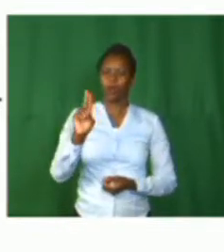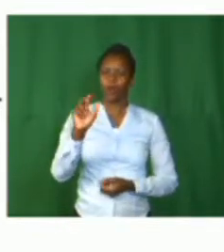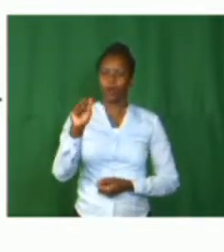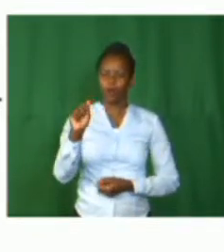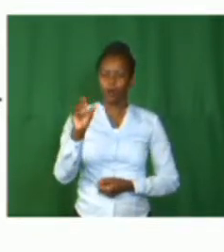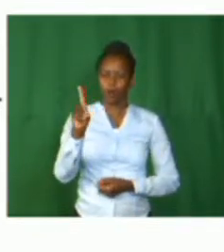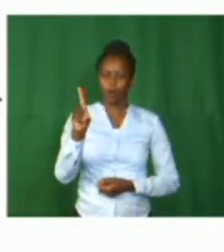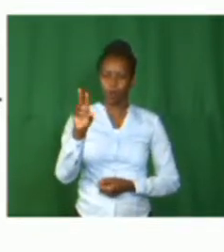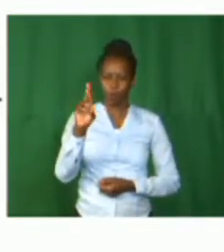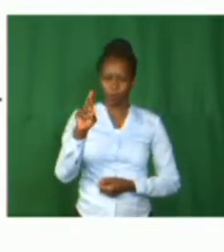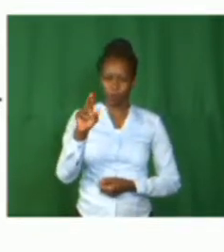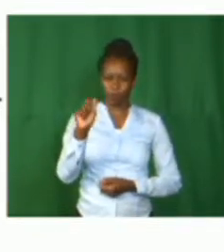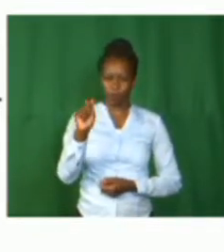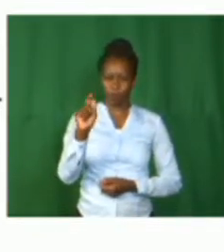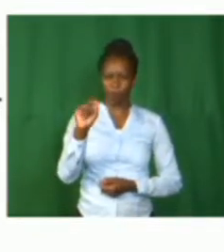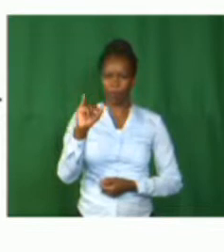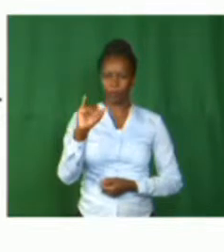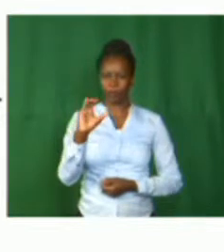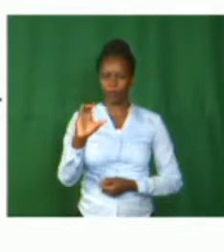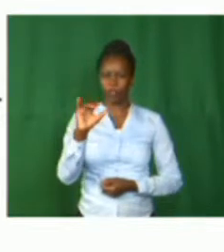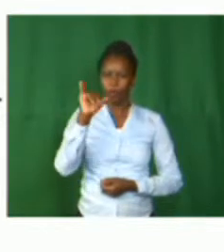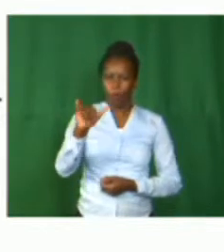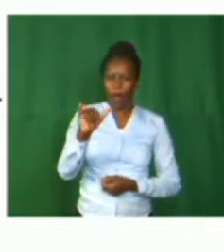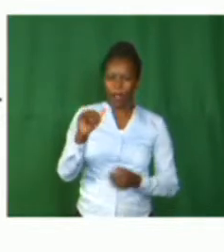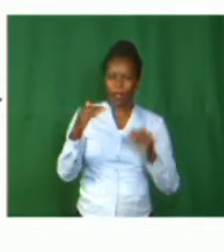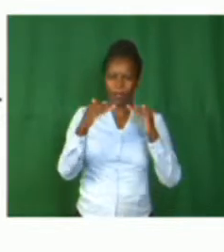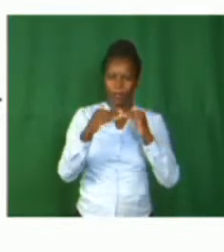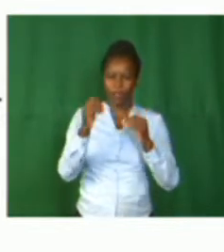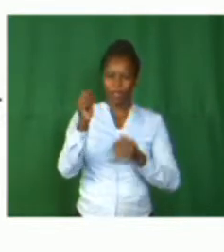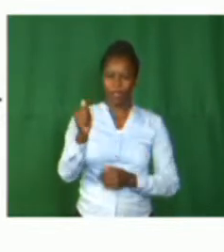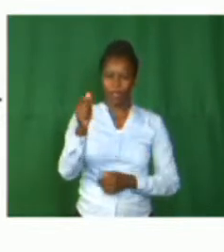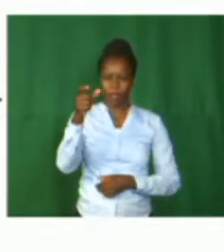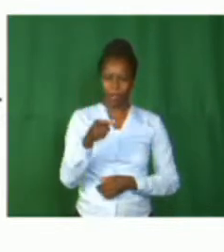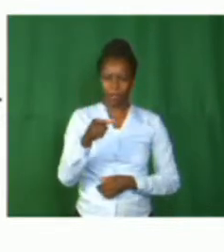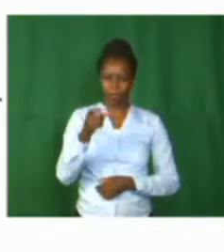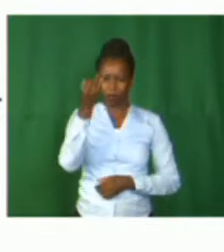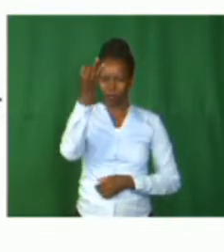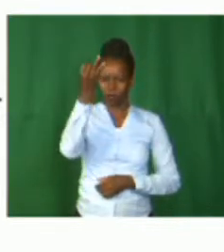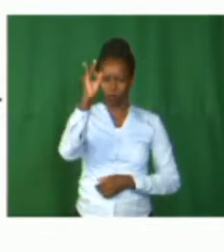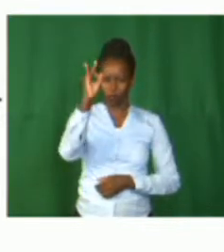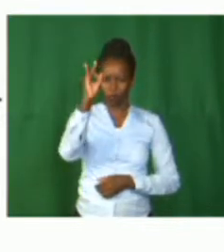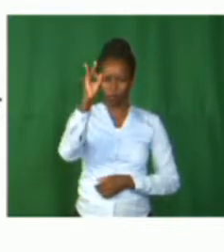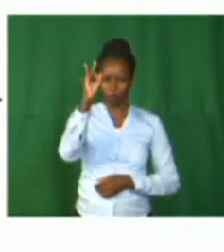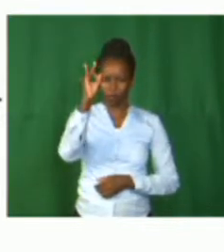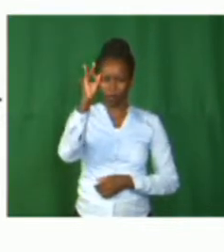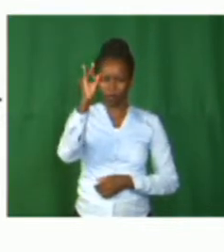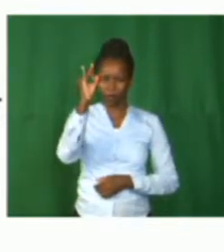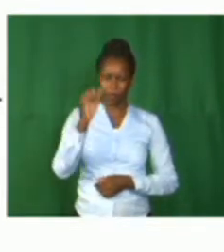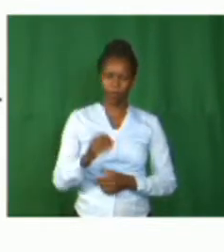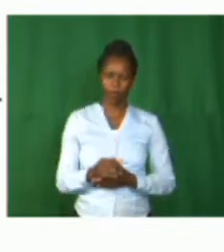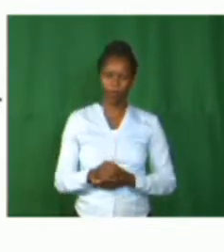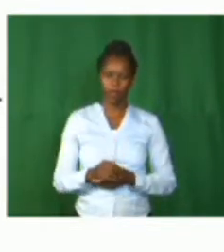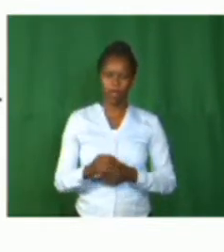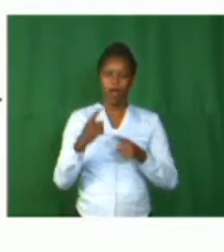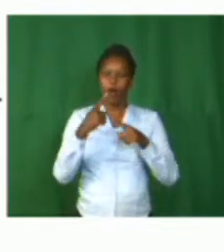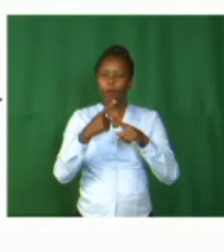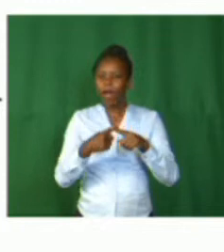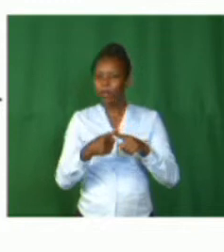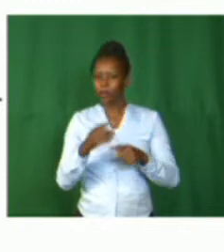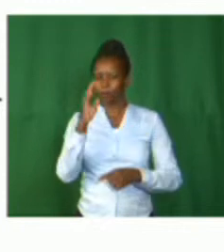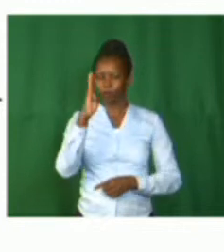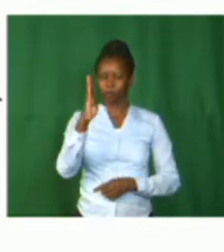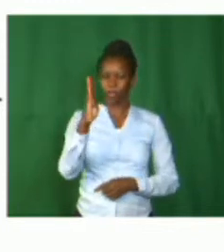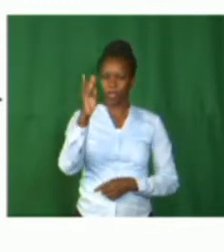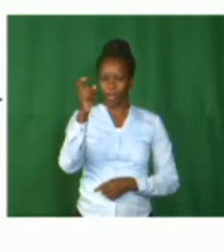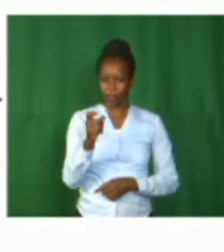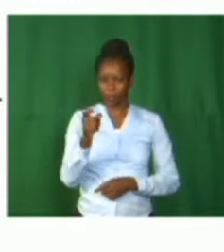equation is y is equal to ax square. I must highlight the ax square plus